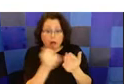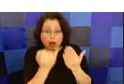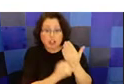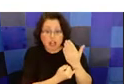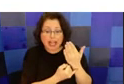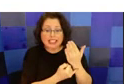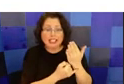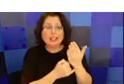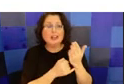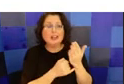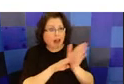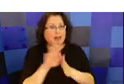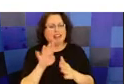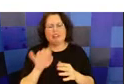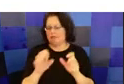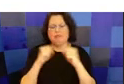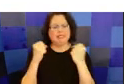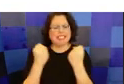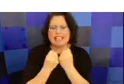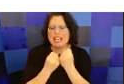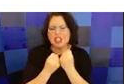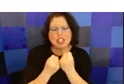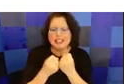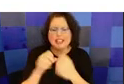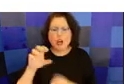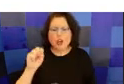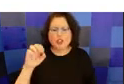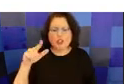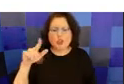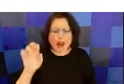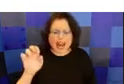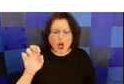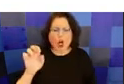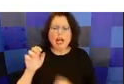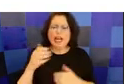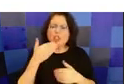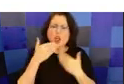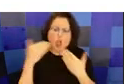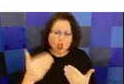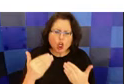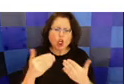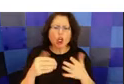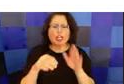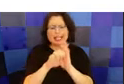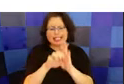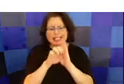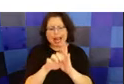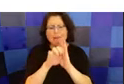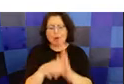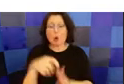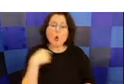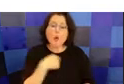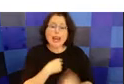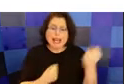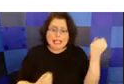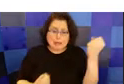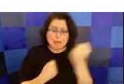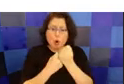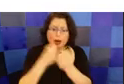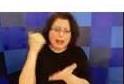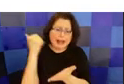is Station Square is a great example of that, where we are very interested in supporting and helping to create the best